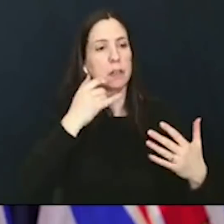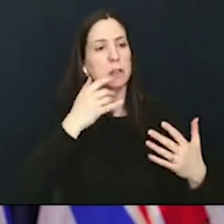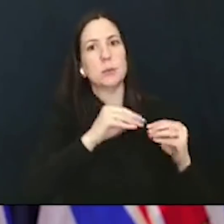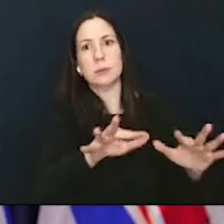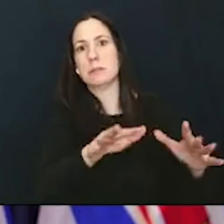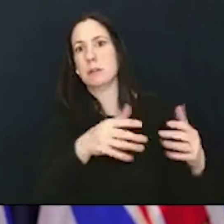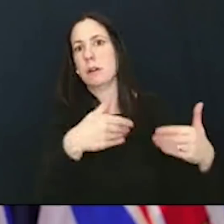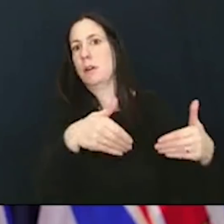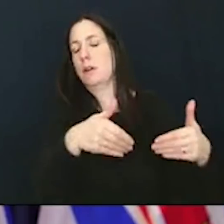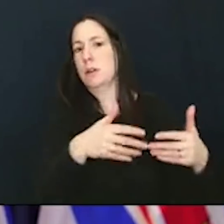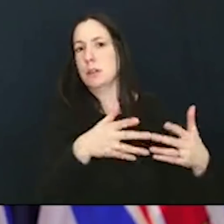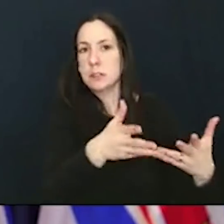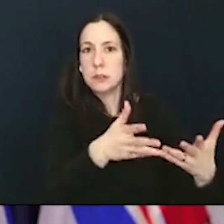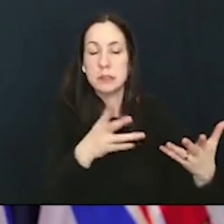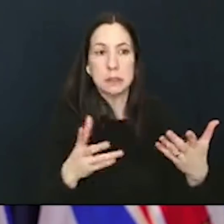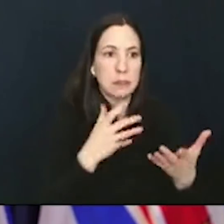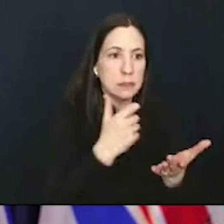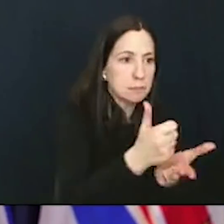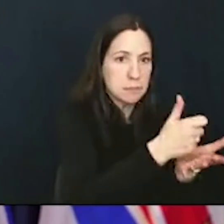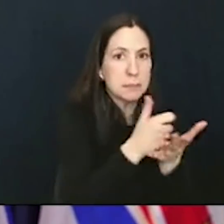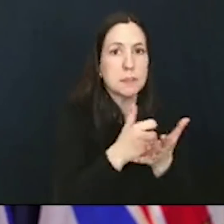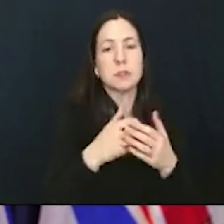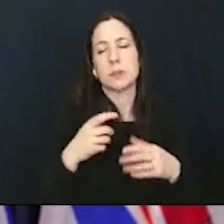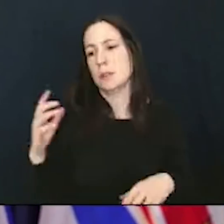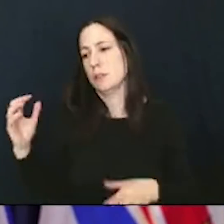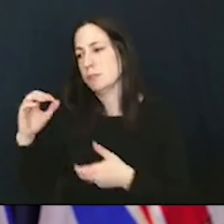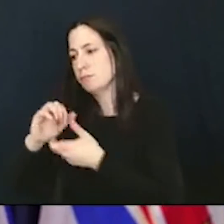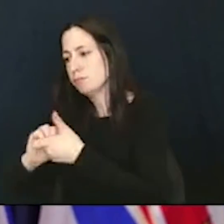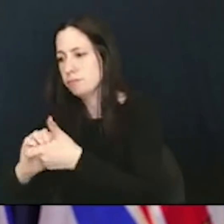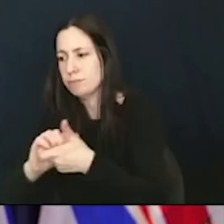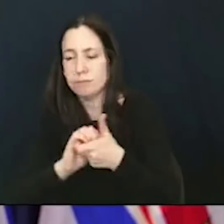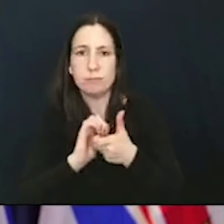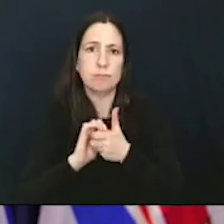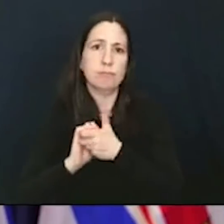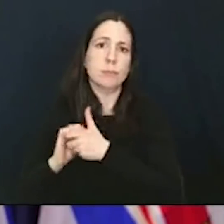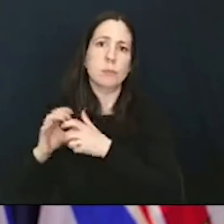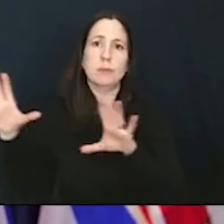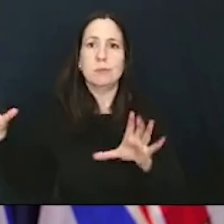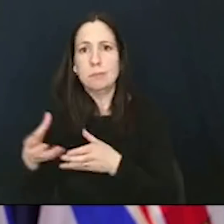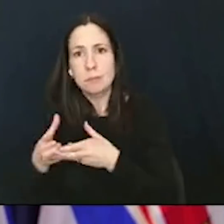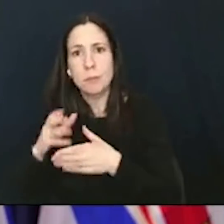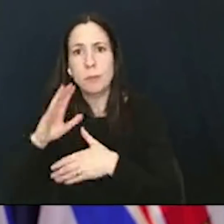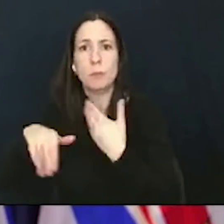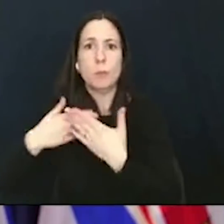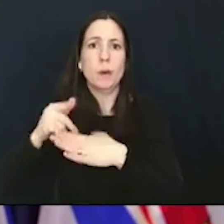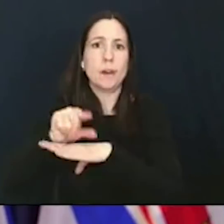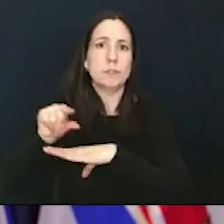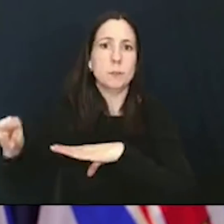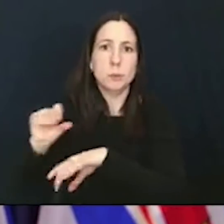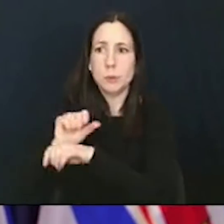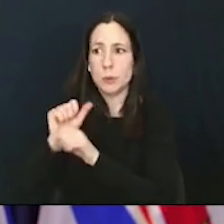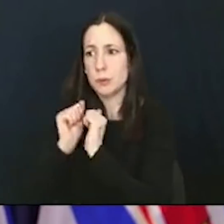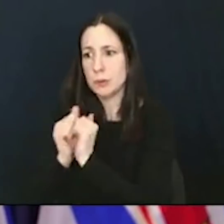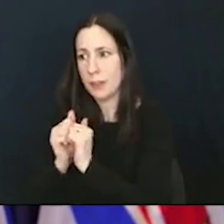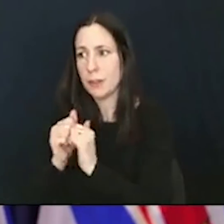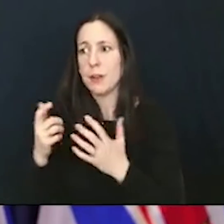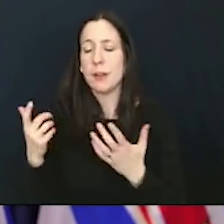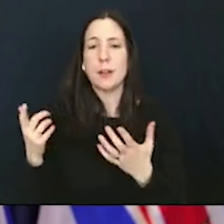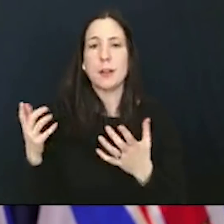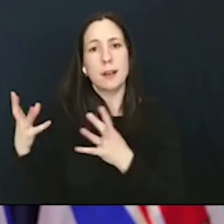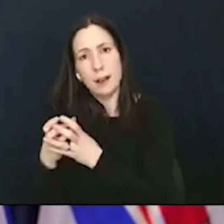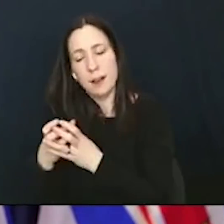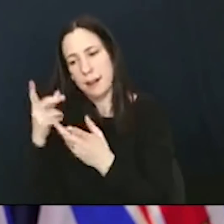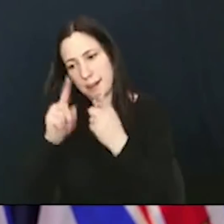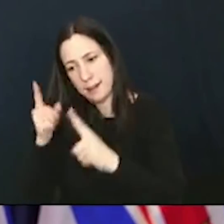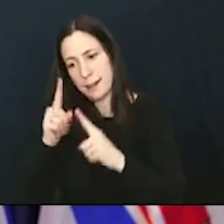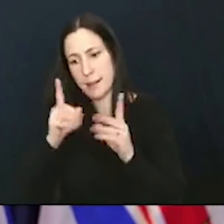Dr. Ballin has been leading, working with Deputy Minister Steve Brown, with Dr. Bonnie Henry, but then thousands of people will be involved in